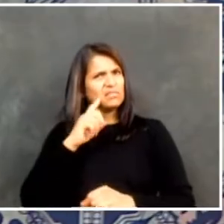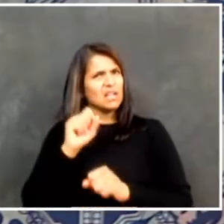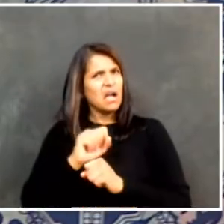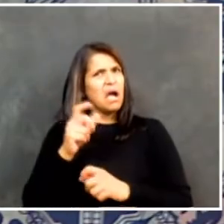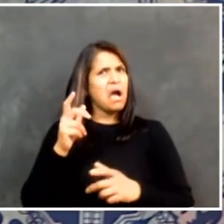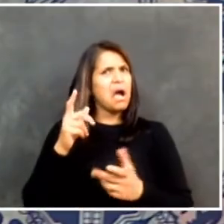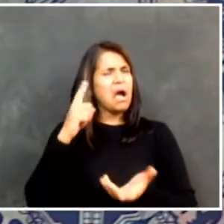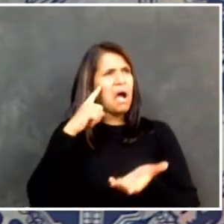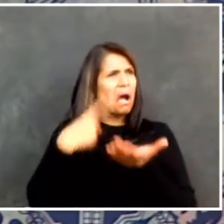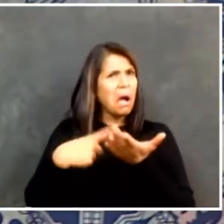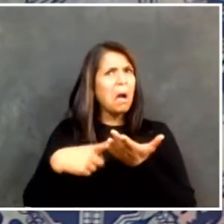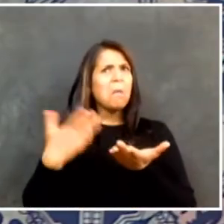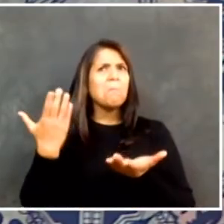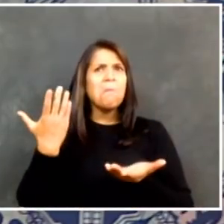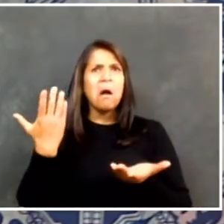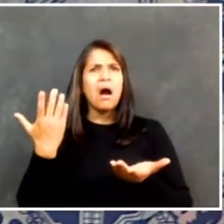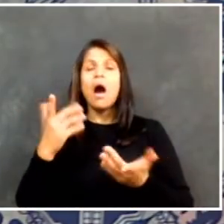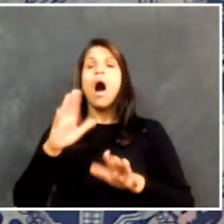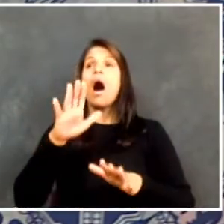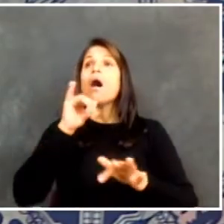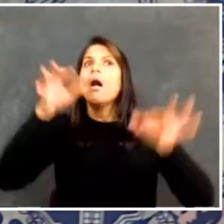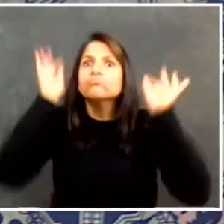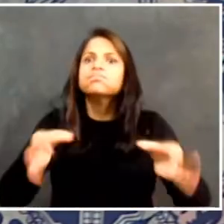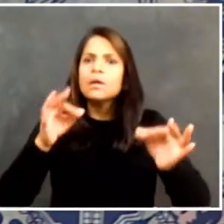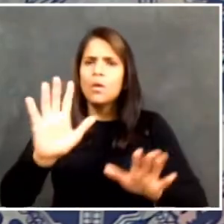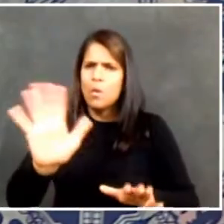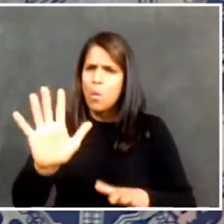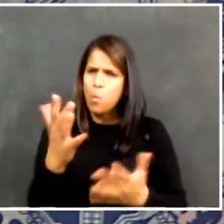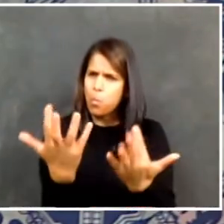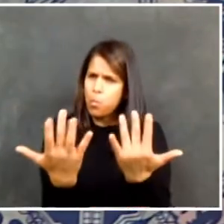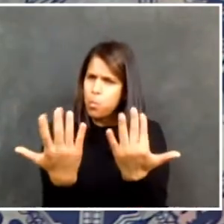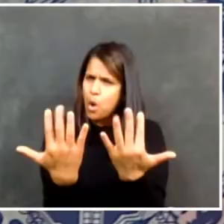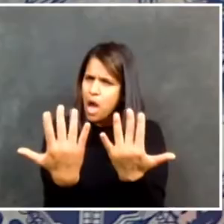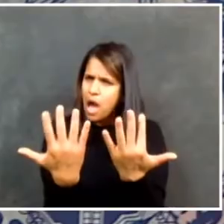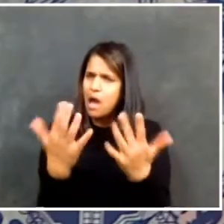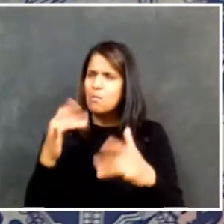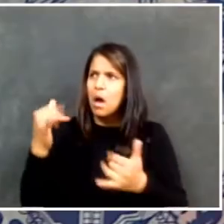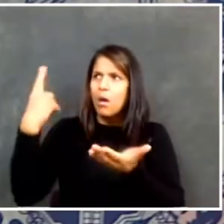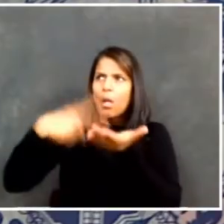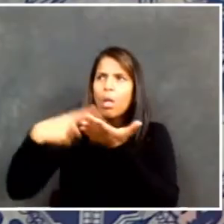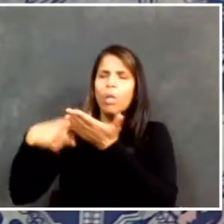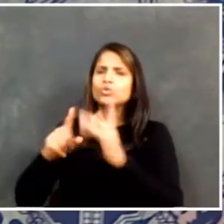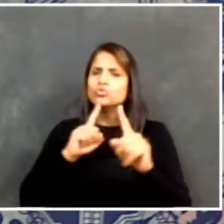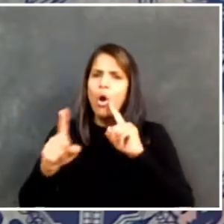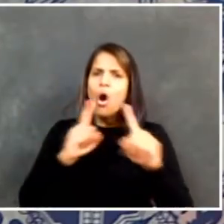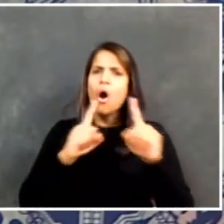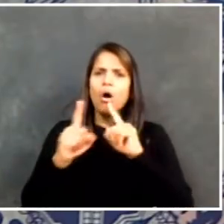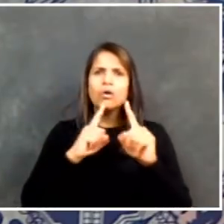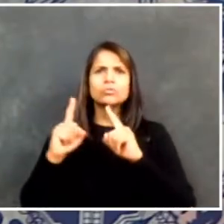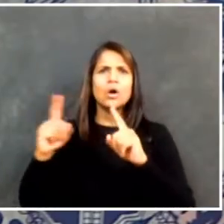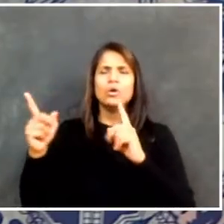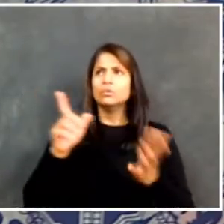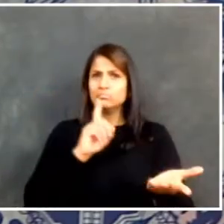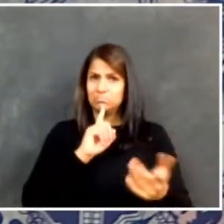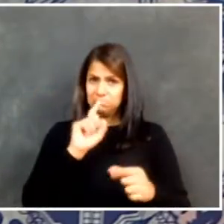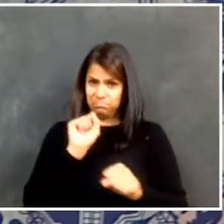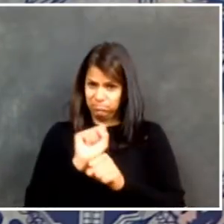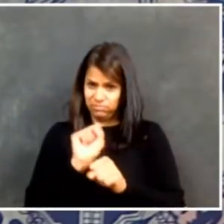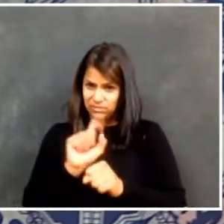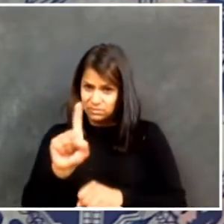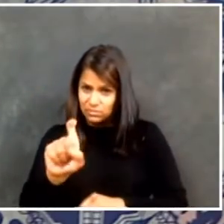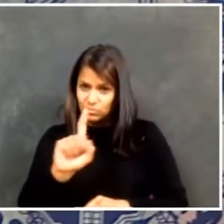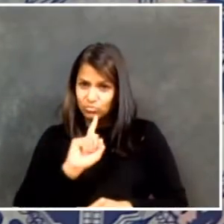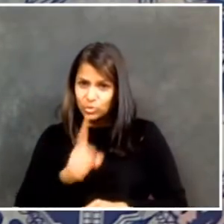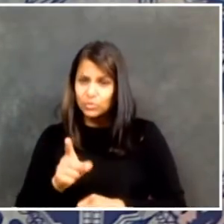make that happen. We're talking to enough players who have shown enough willingness to do it, and we're just